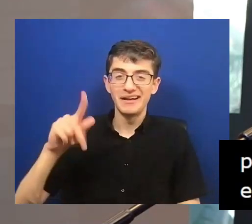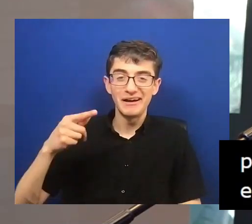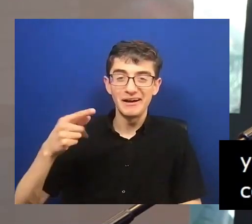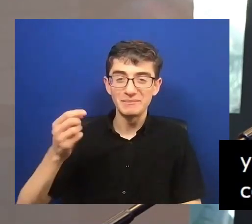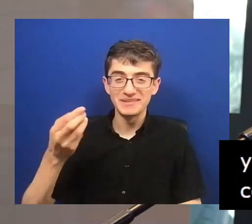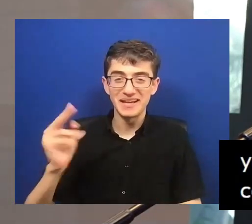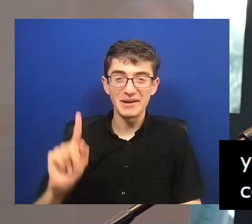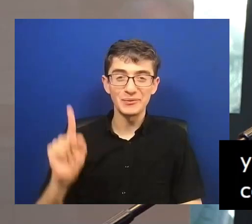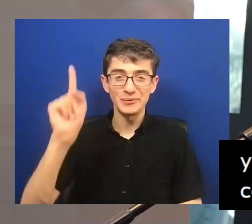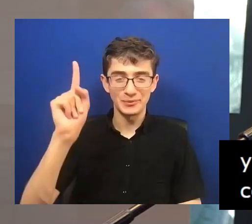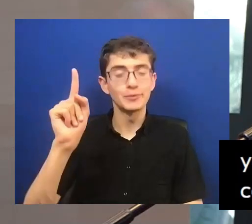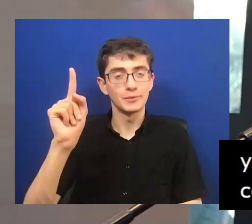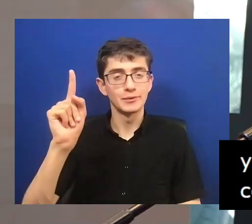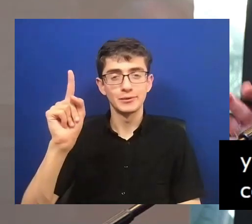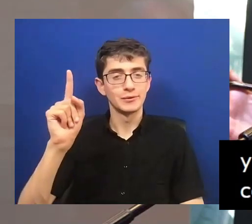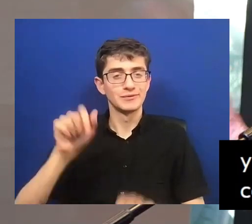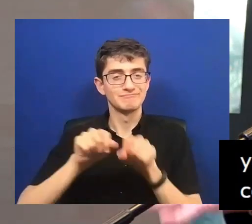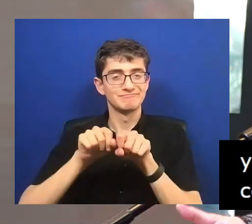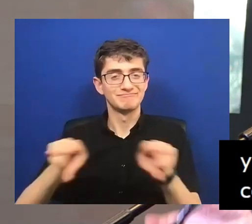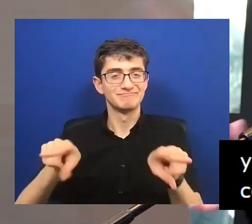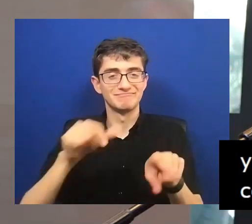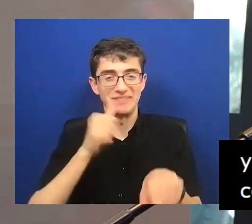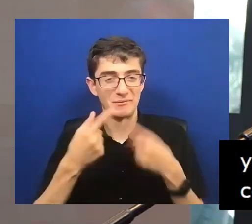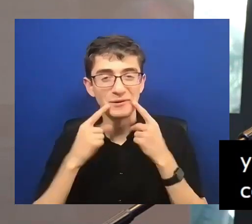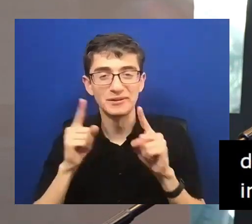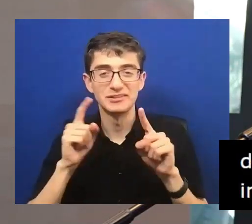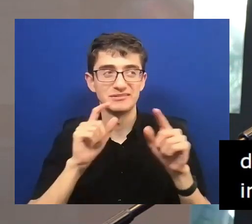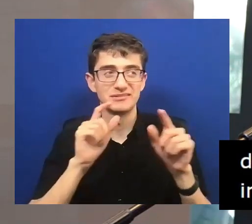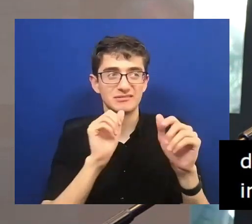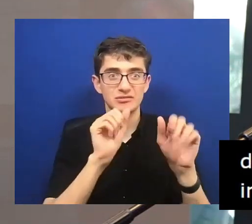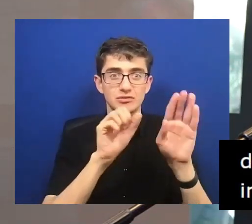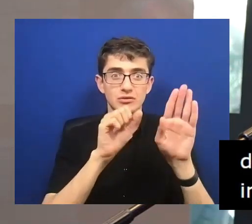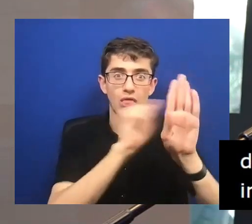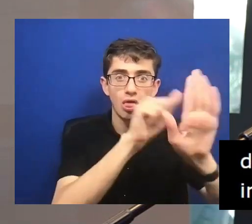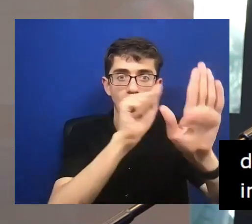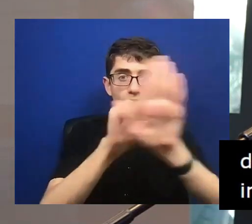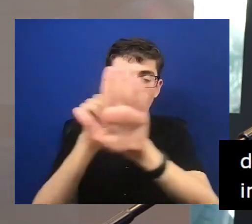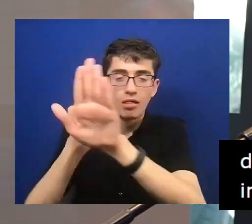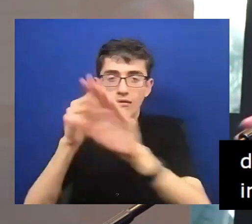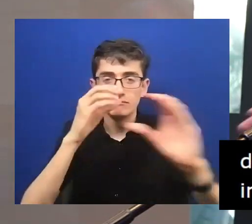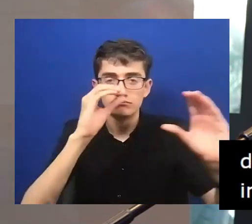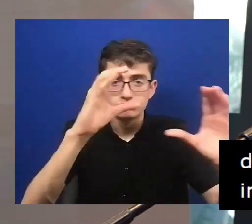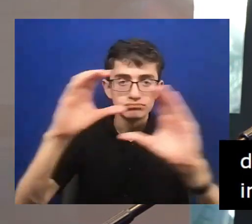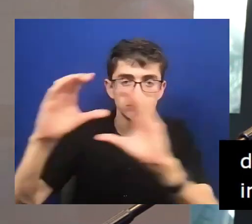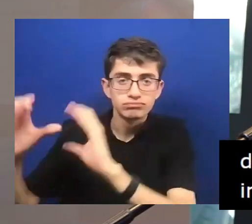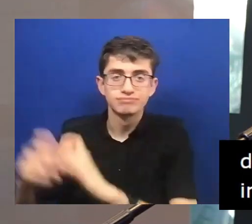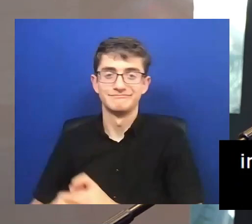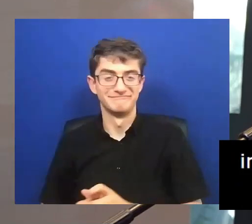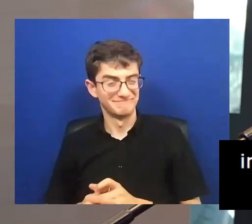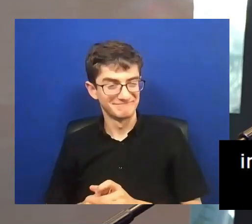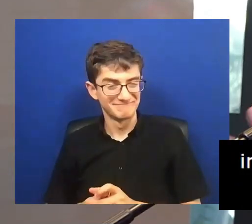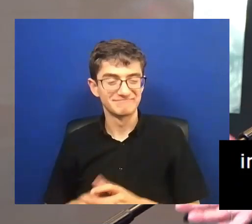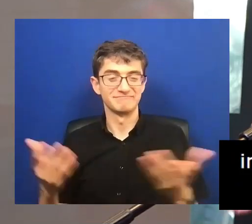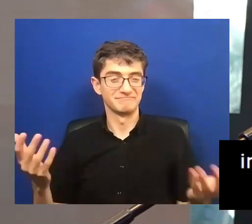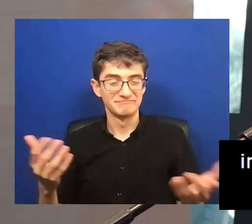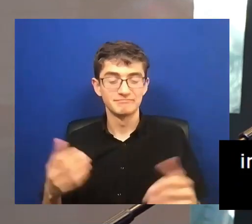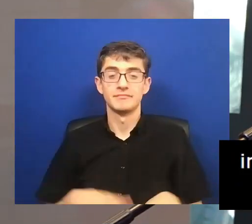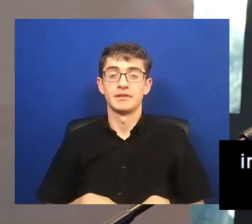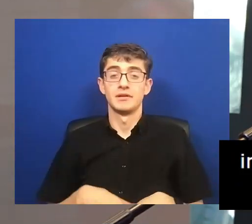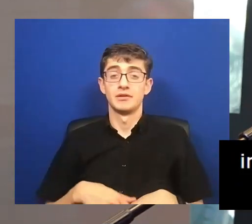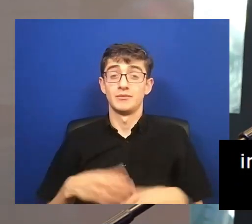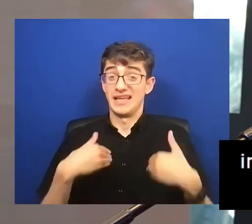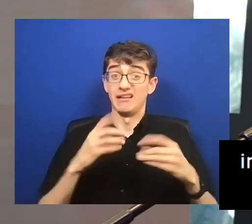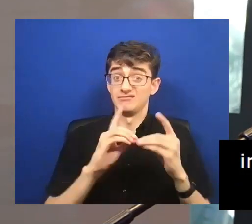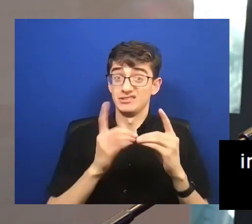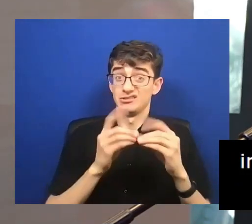have a huge digital divide. We have a big language issue. Every single day there's a new manager and often speaking